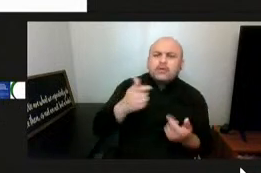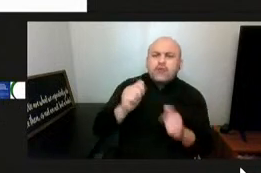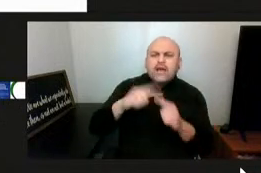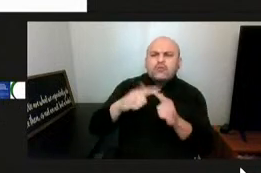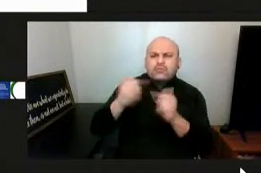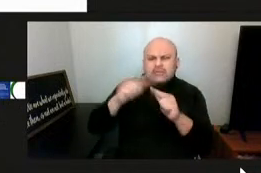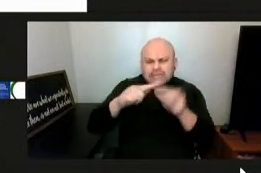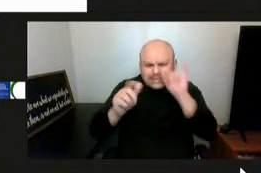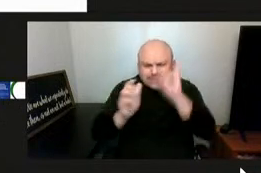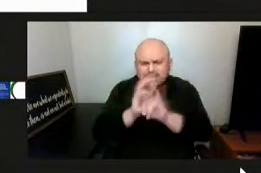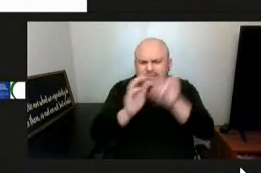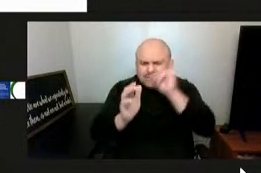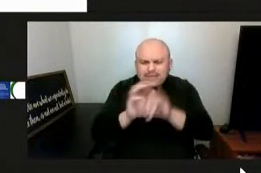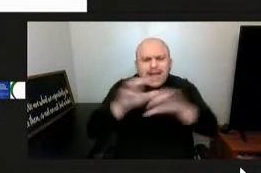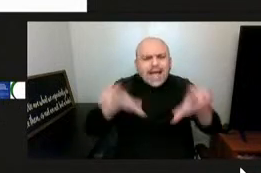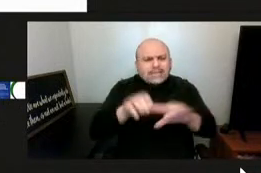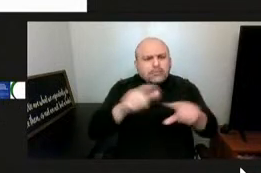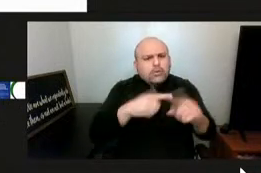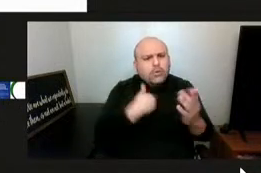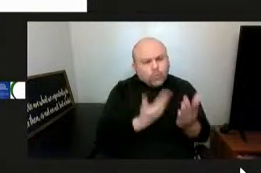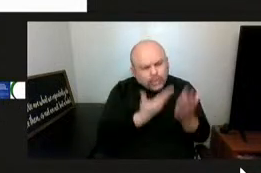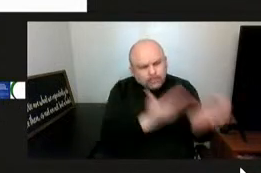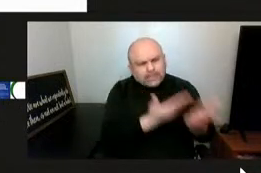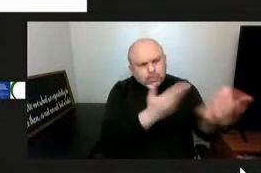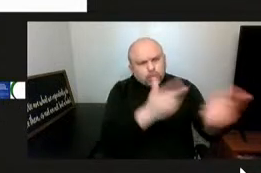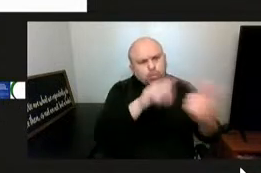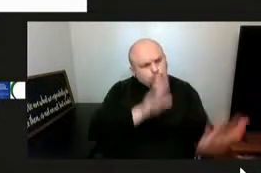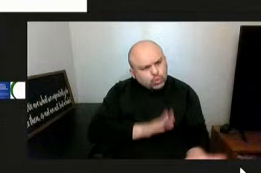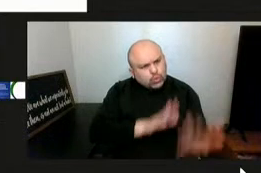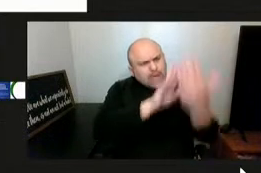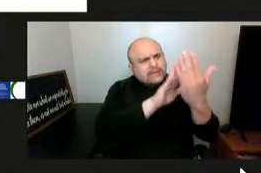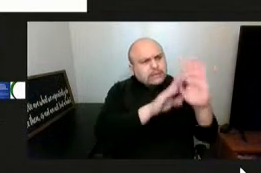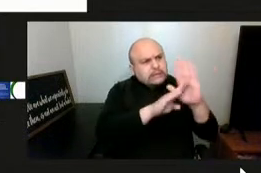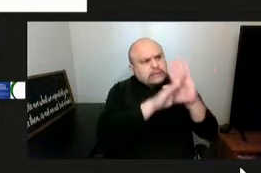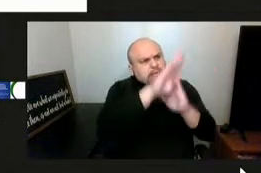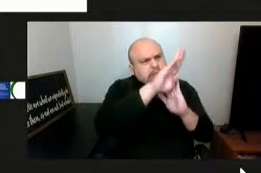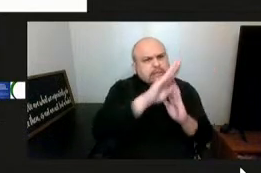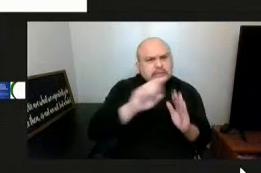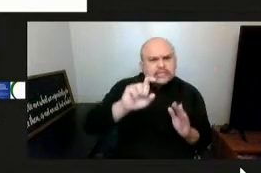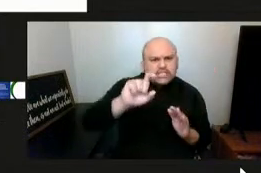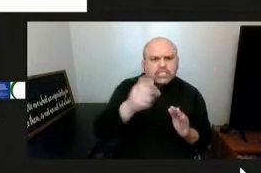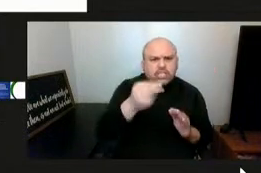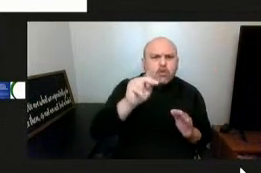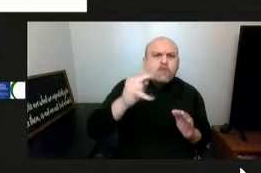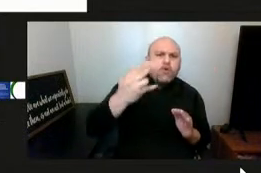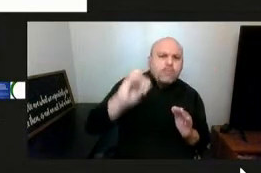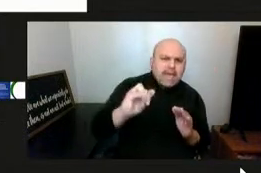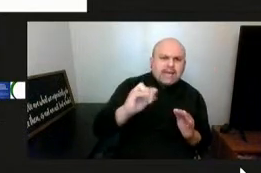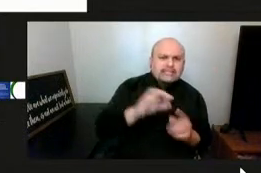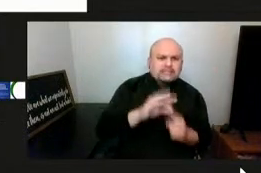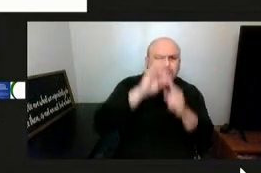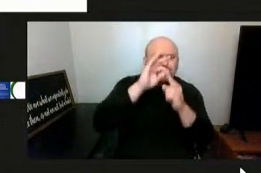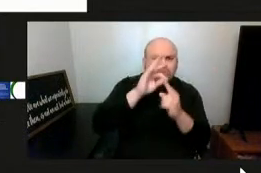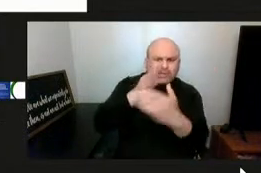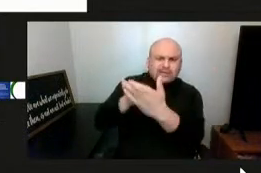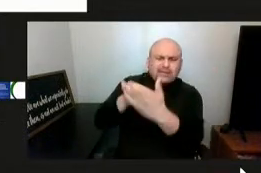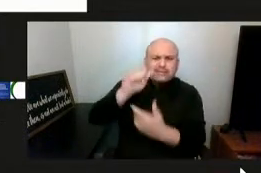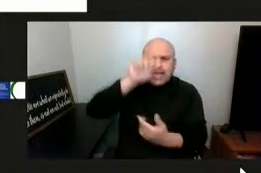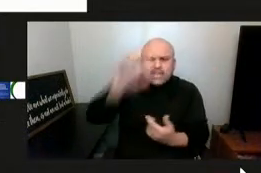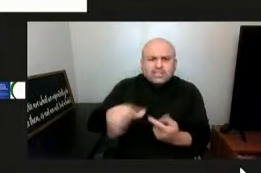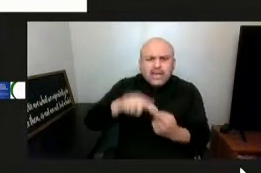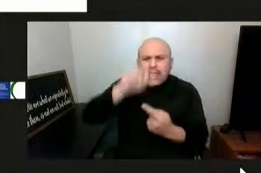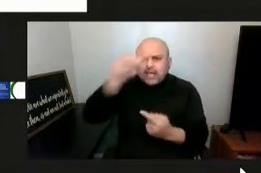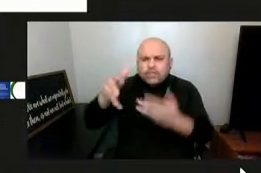actionable recommendations to address the rise of xenophobia, especially against Asians, Asian Americans,